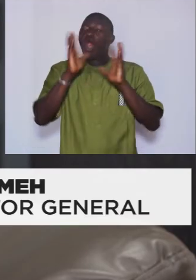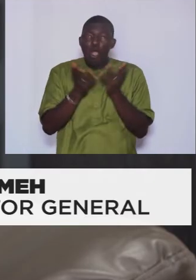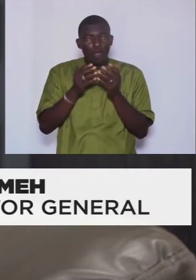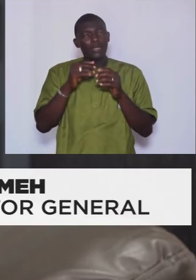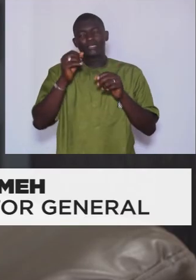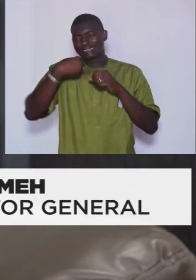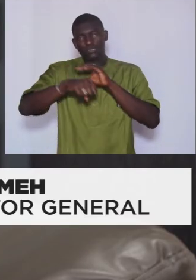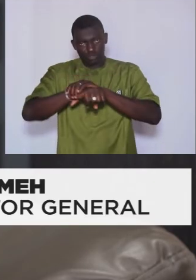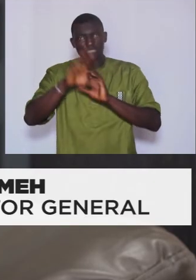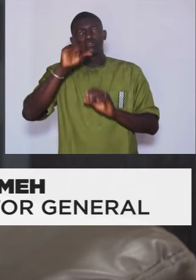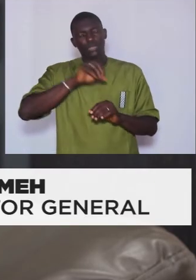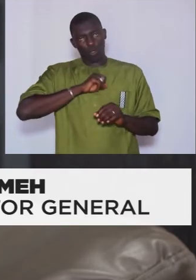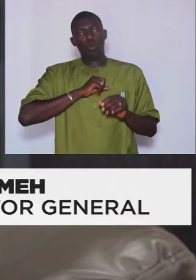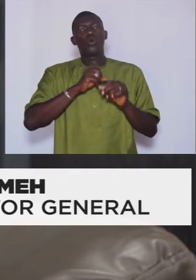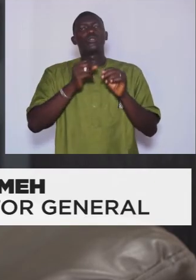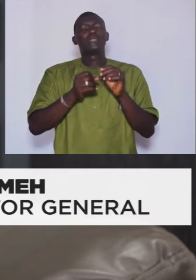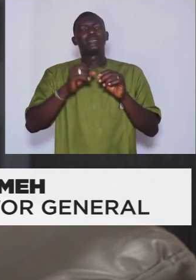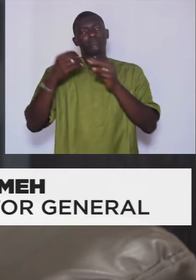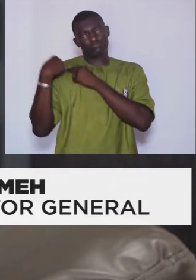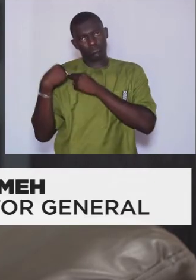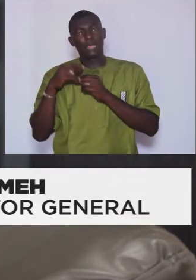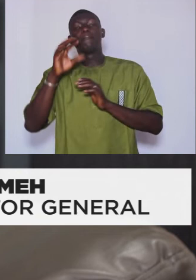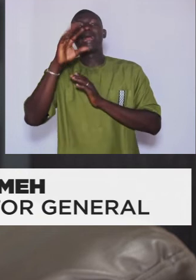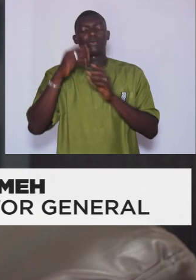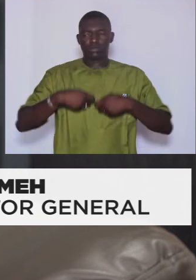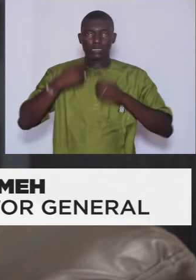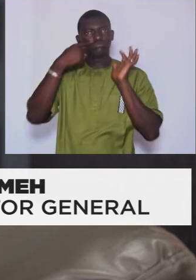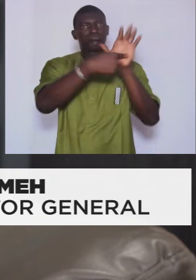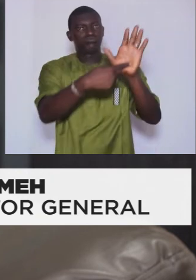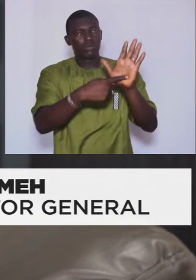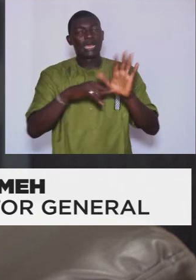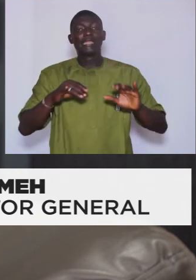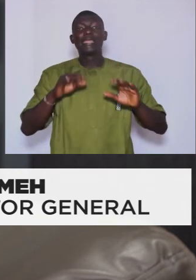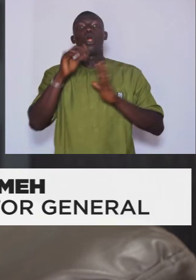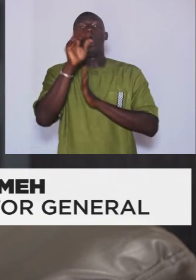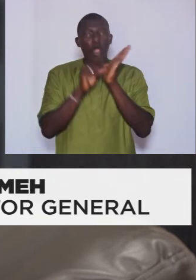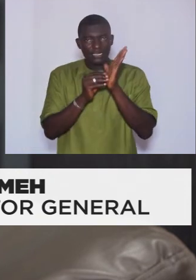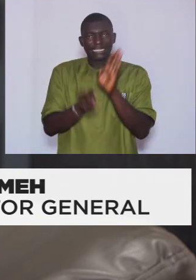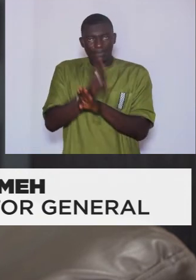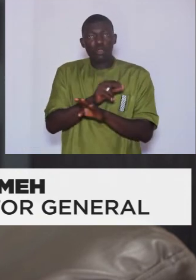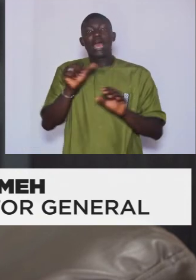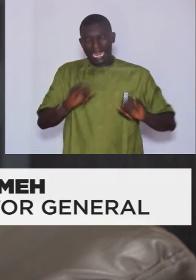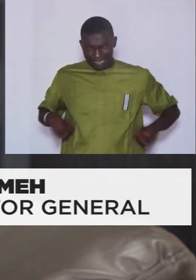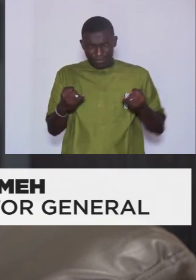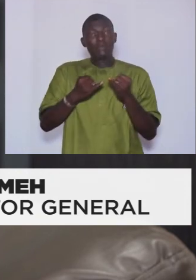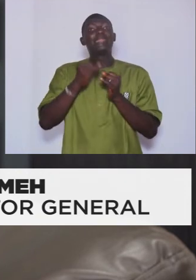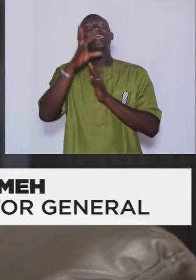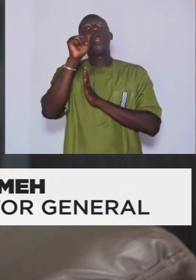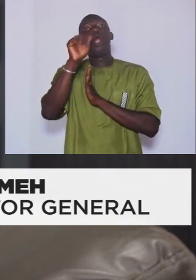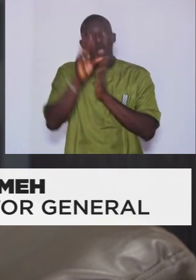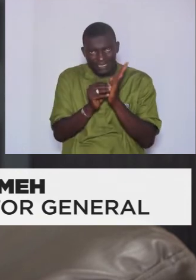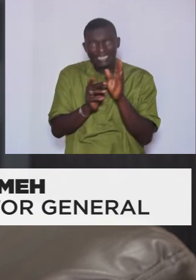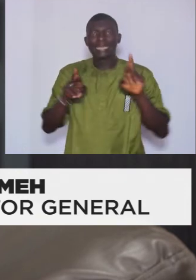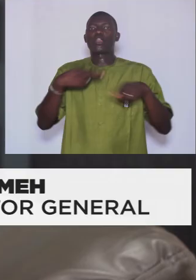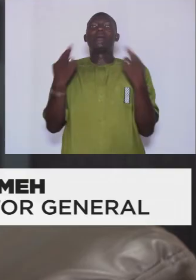their part by reviewing the audit reports, discussing the audit reports, and implement the audit recommendations for improvement.